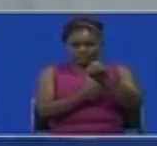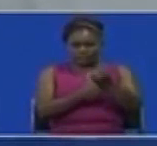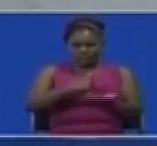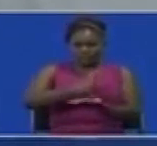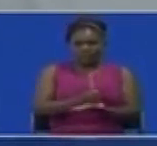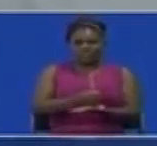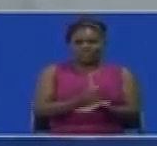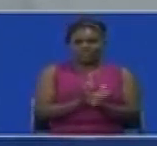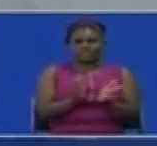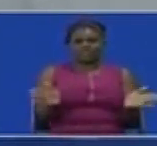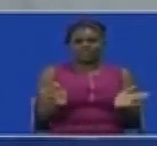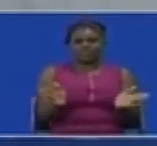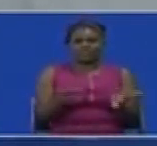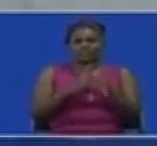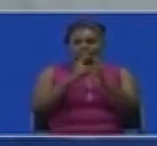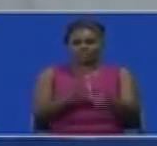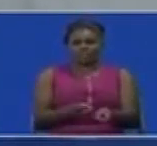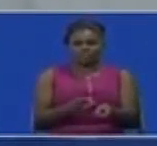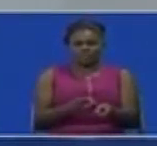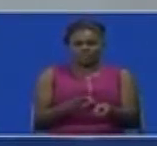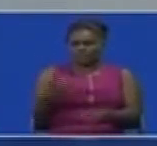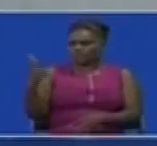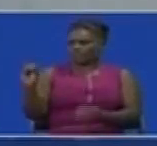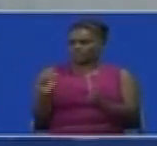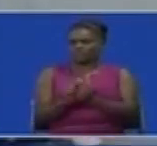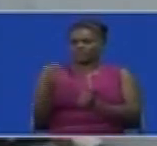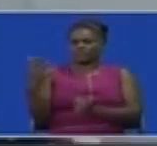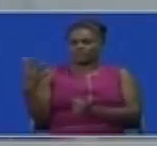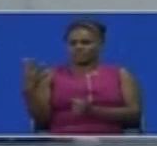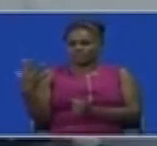report for the year ended 30 June